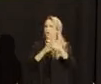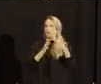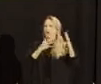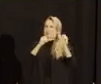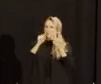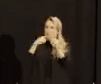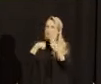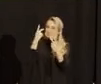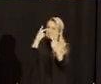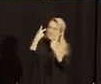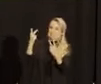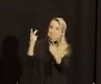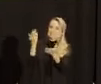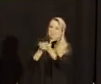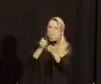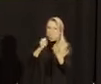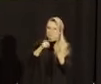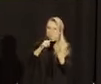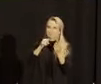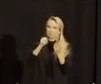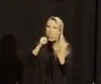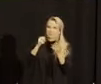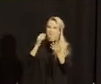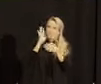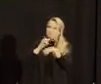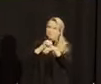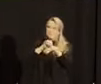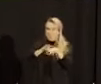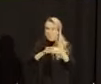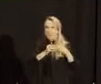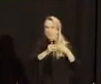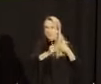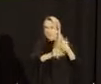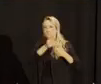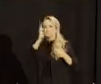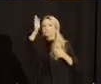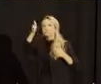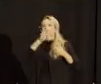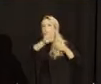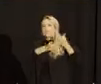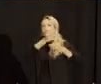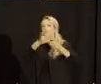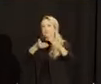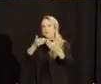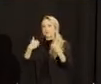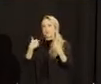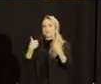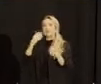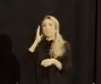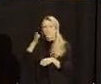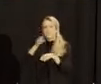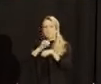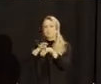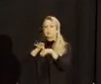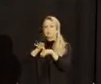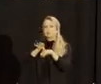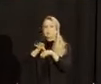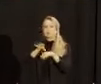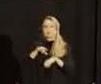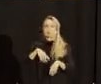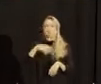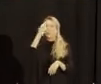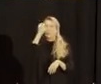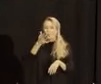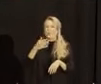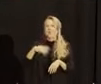are experiencing. And I will also say that even with that